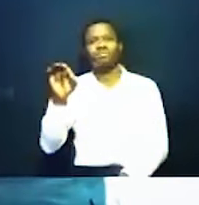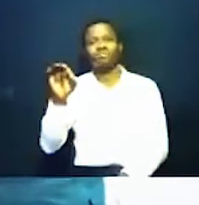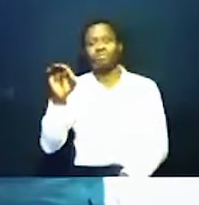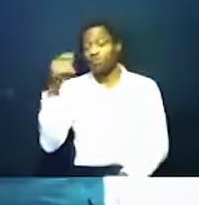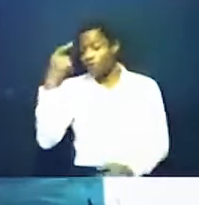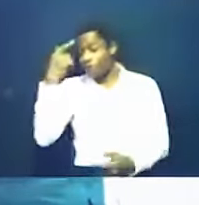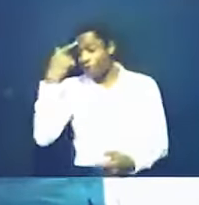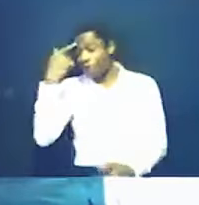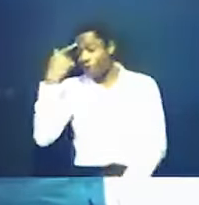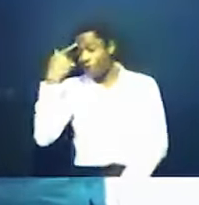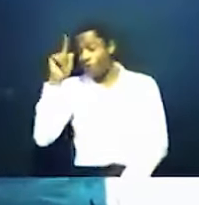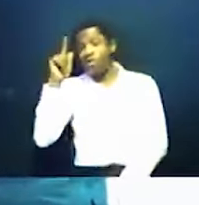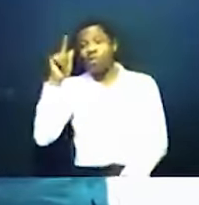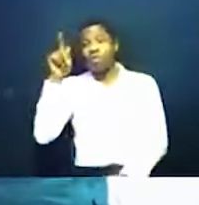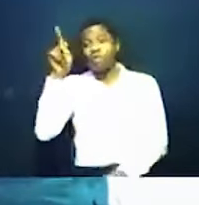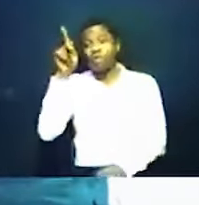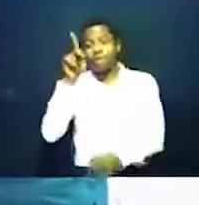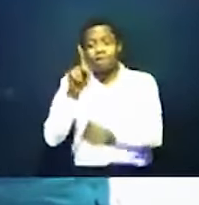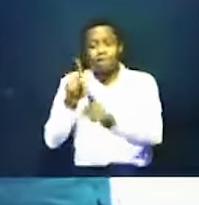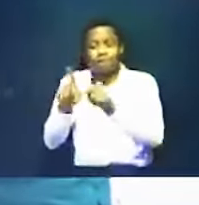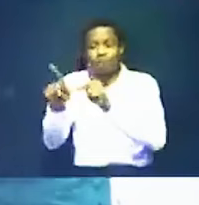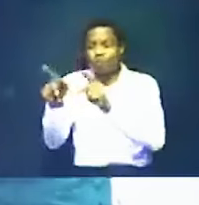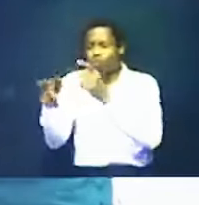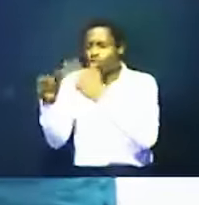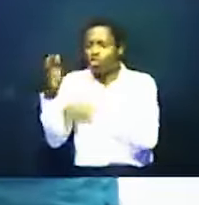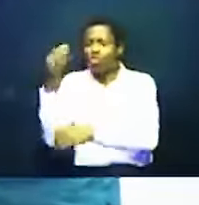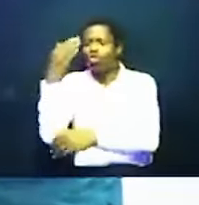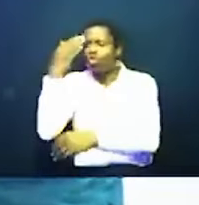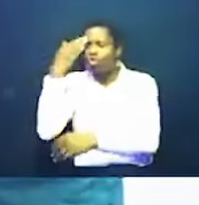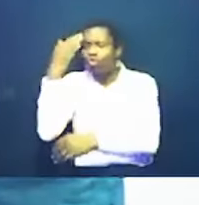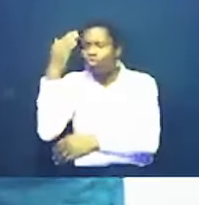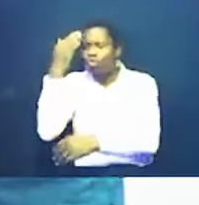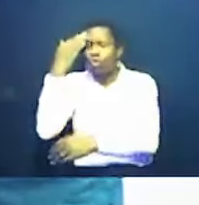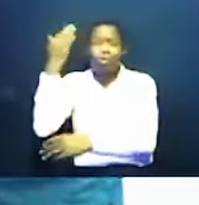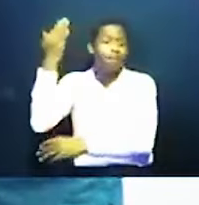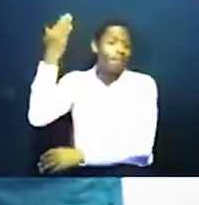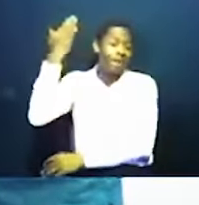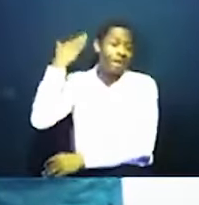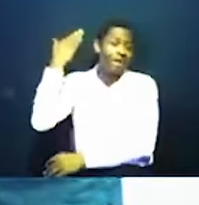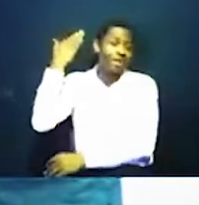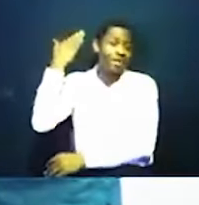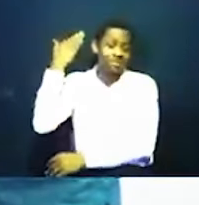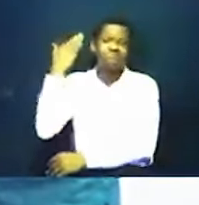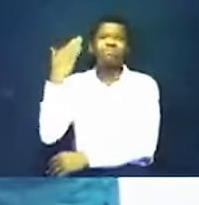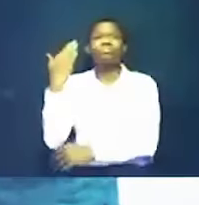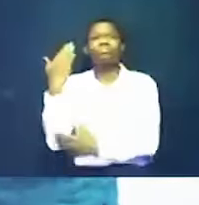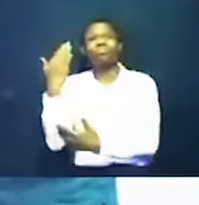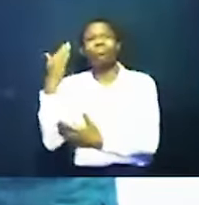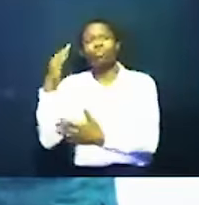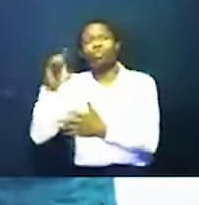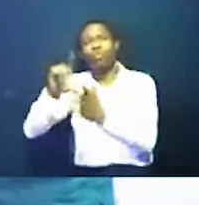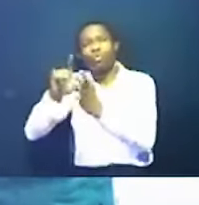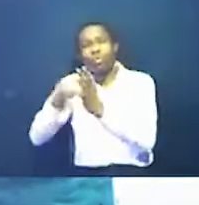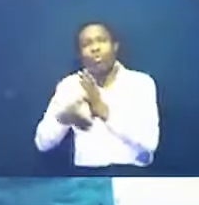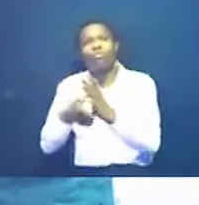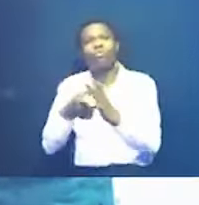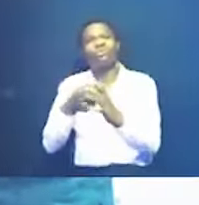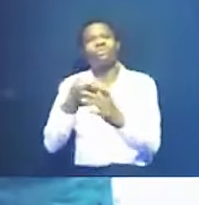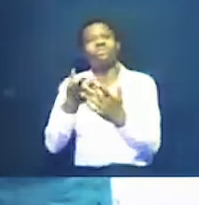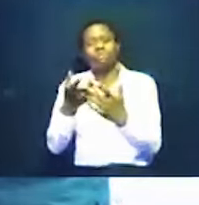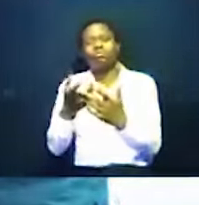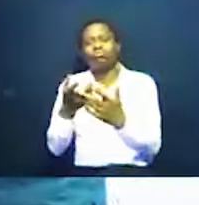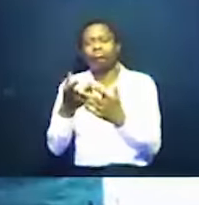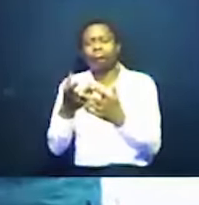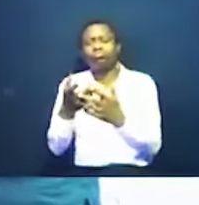son. And that S is capital letter. That he might be the firstborn among